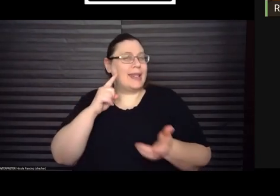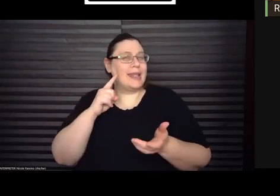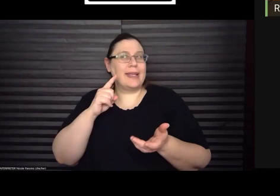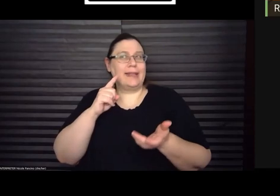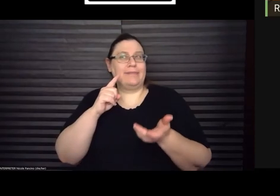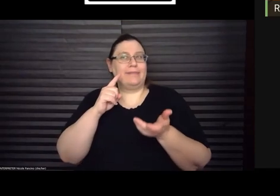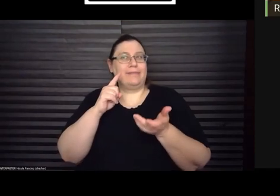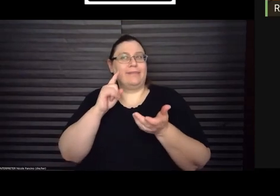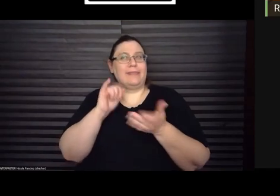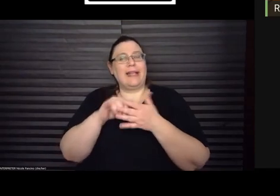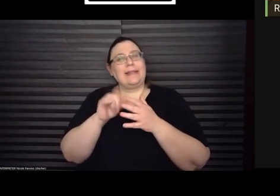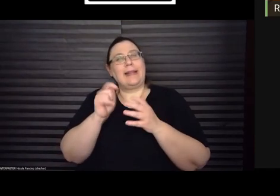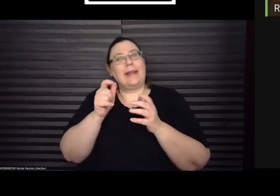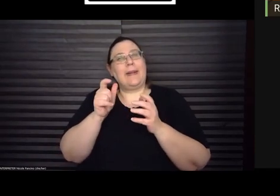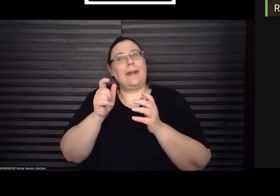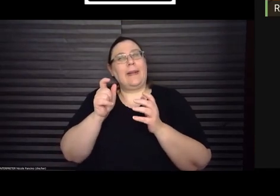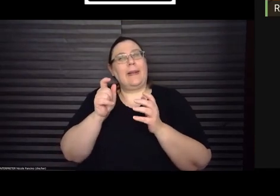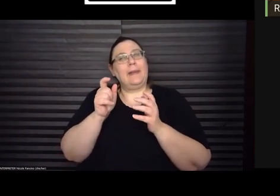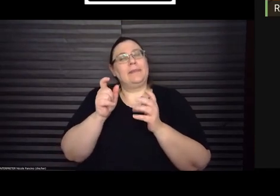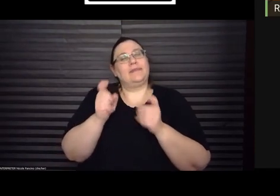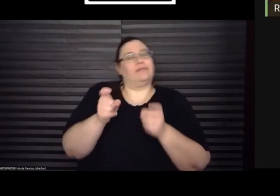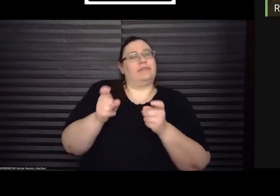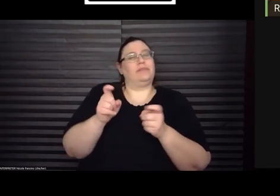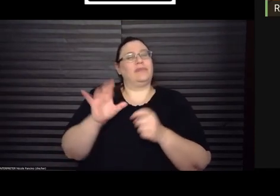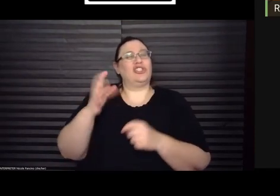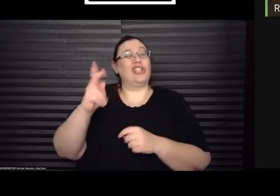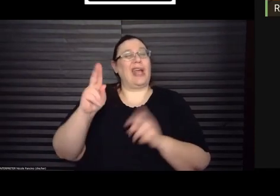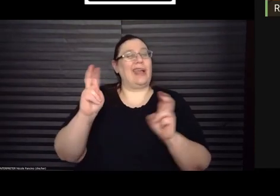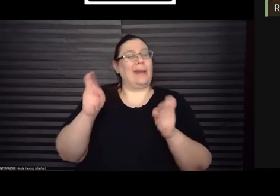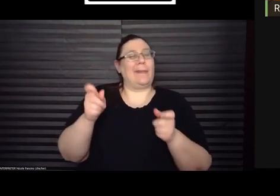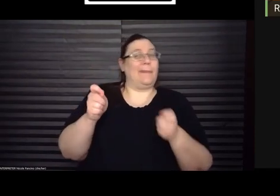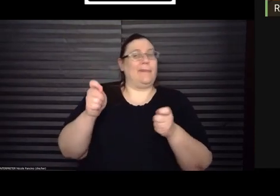that as a little check that protects me from,